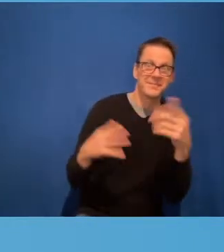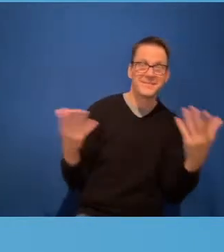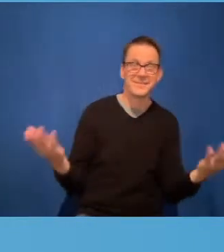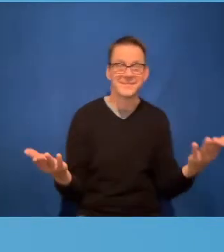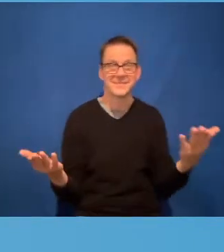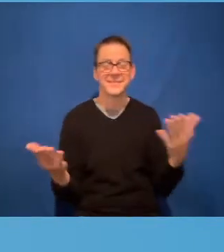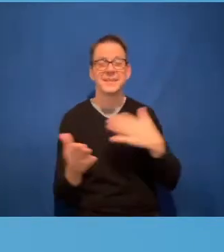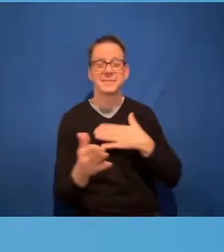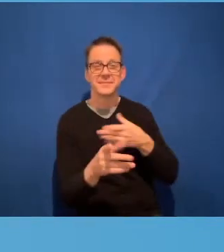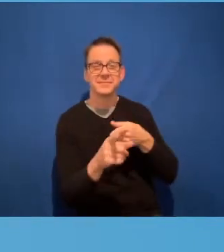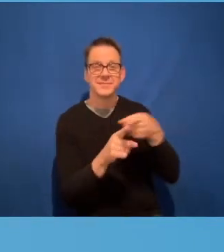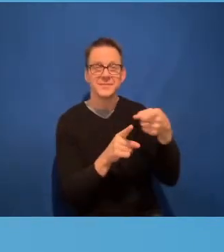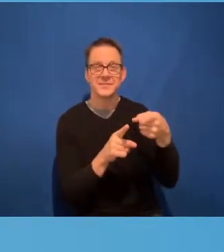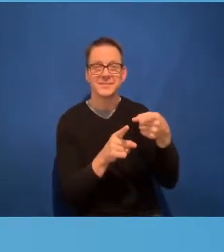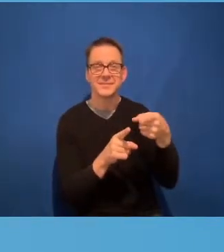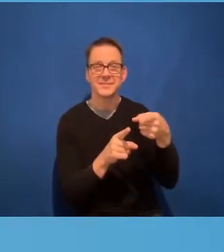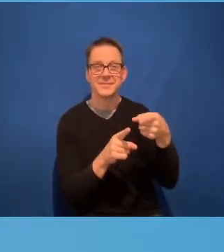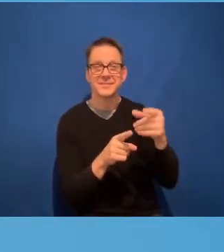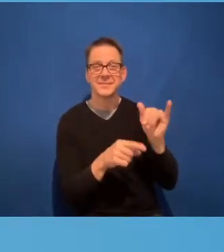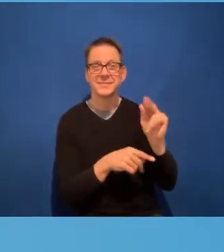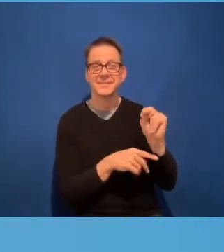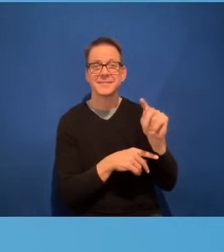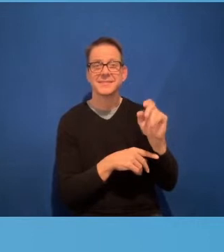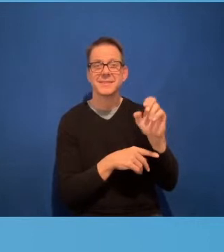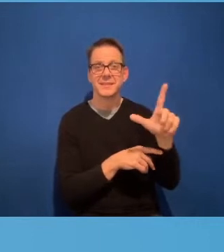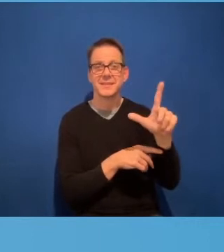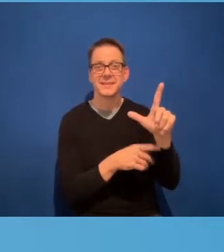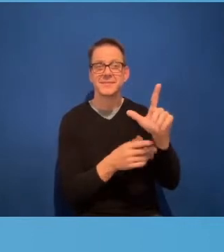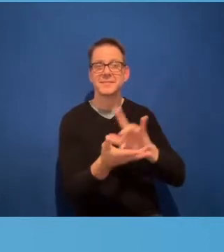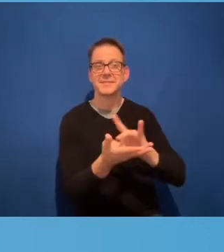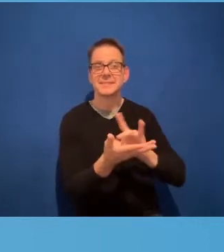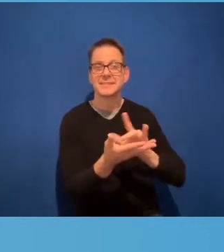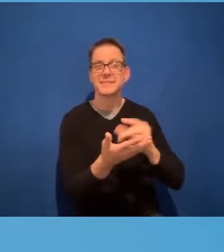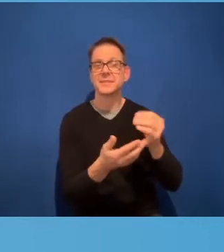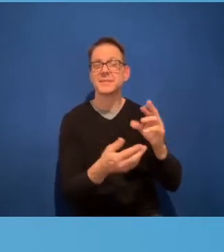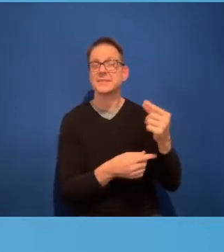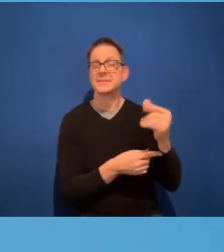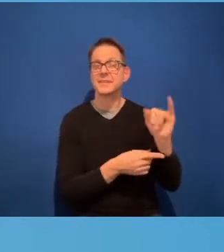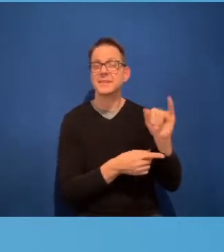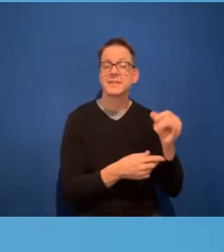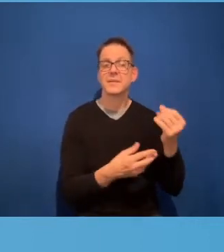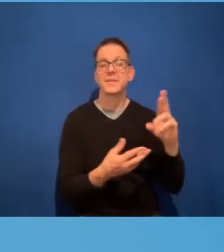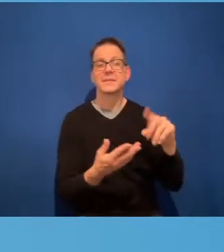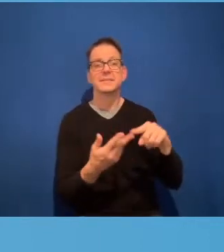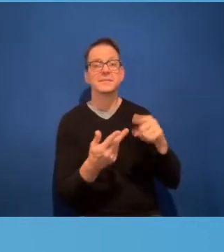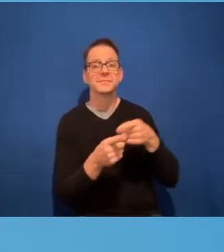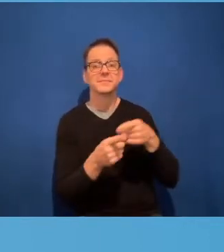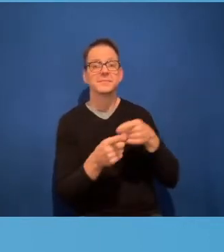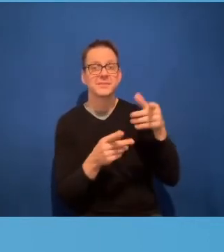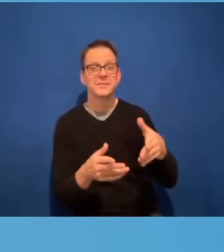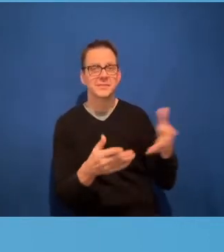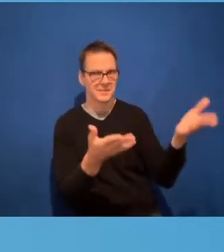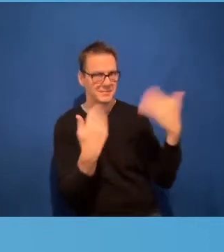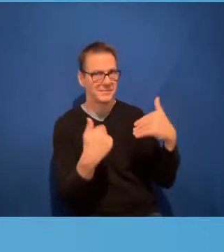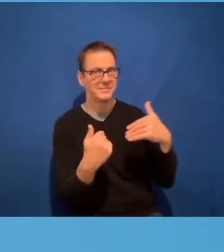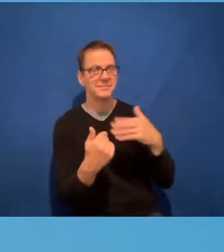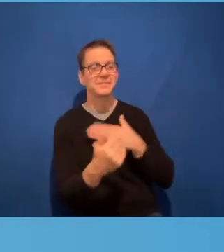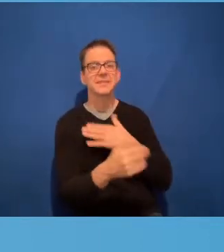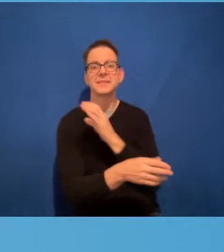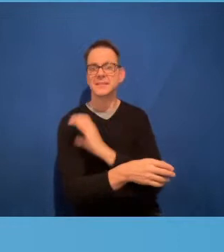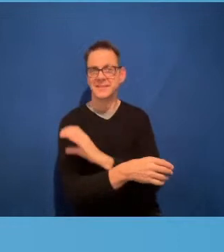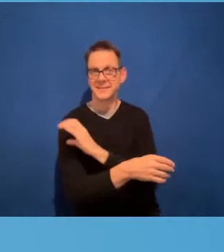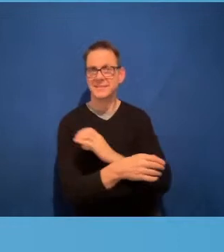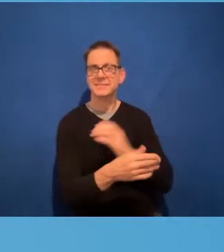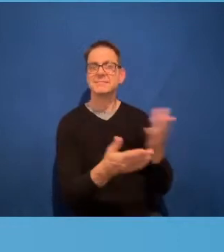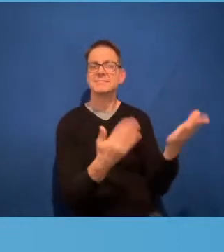maybe a GI or cardiologist, we say, okay, we'll see you in our clinic. And so I bring these patients to my clinic, but I'm not set up from an infrastructure way